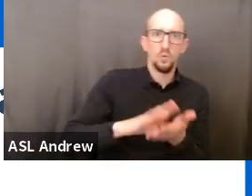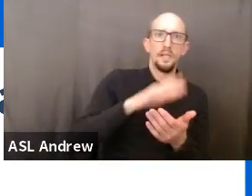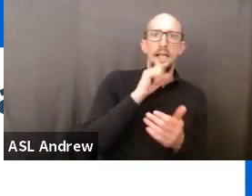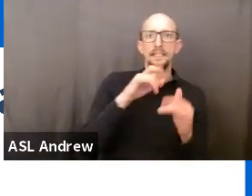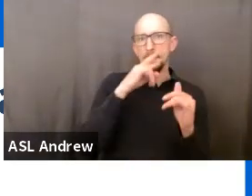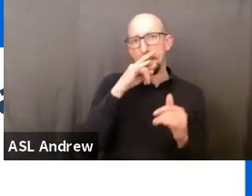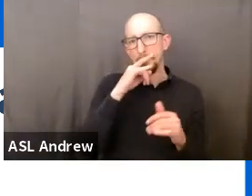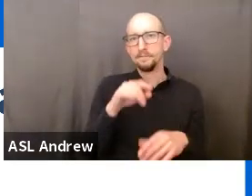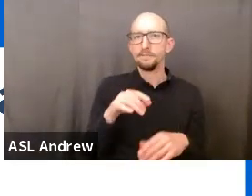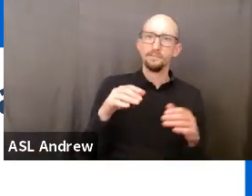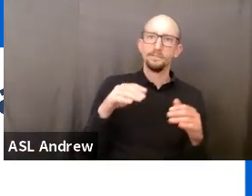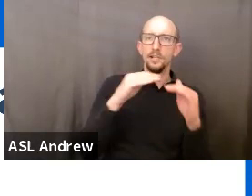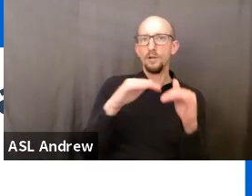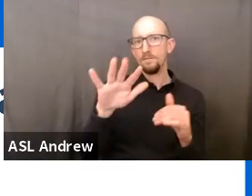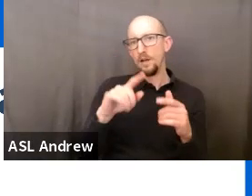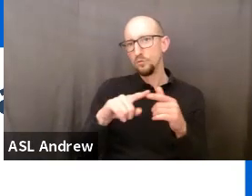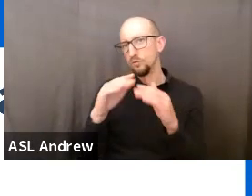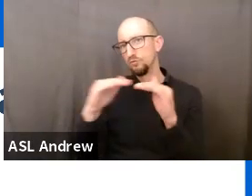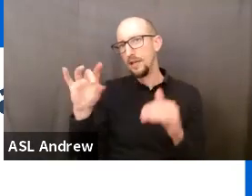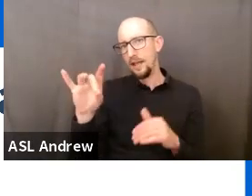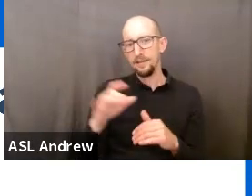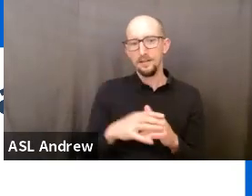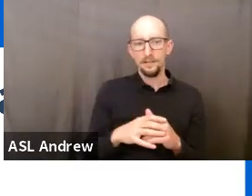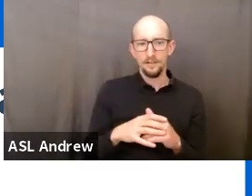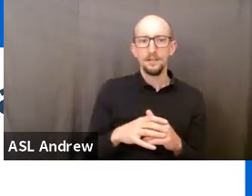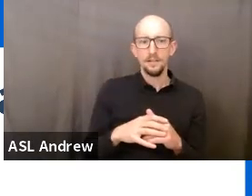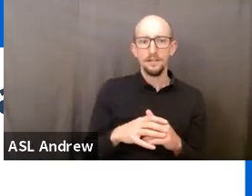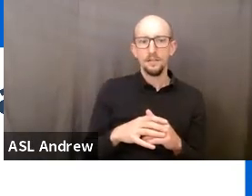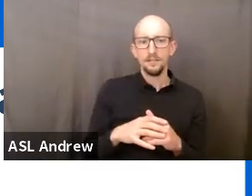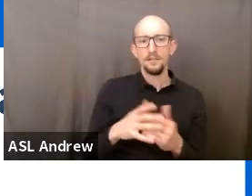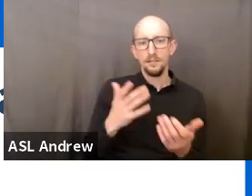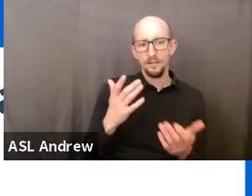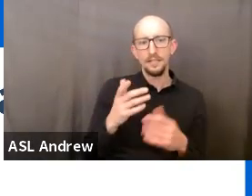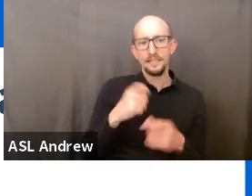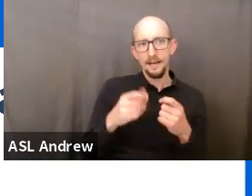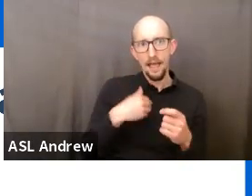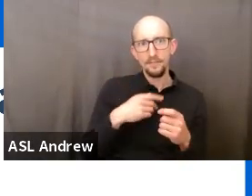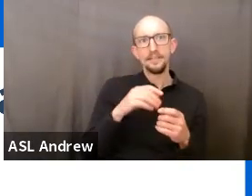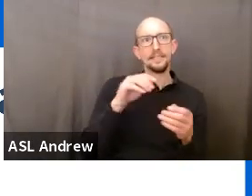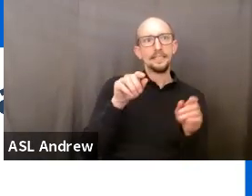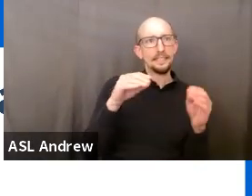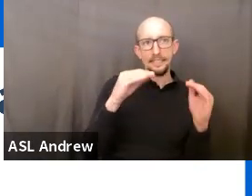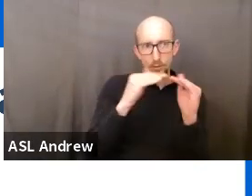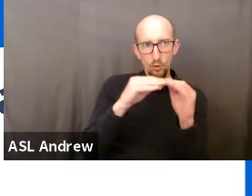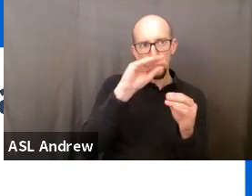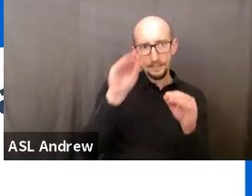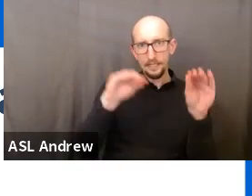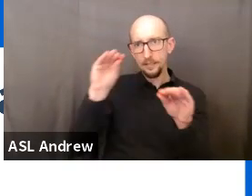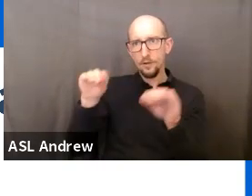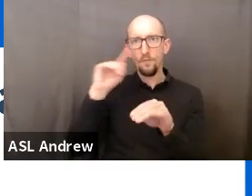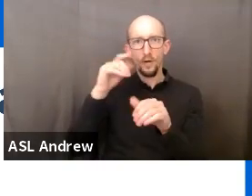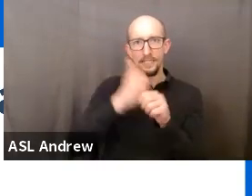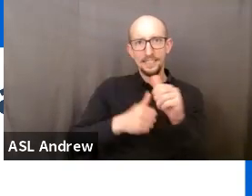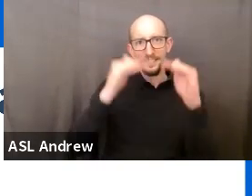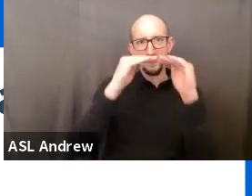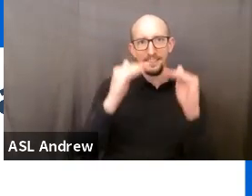if we're having an equal percentage of students from each one? Like, I think that means that the tiers would have to be redefined